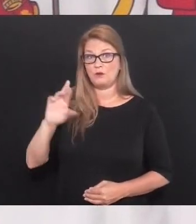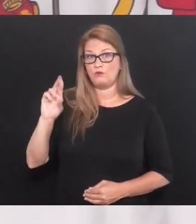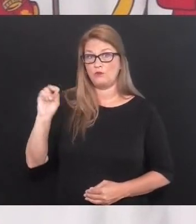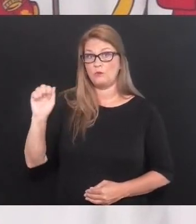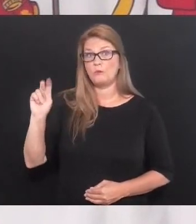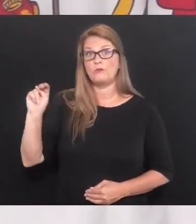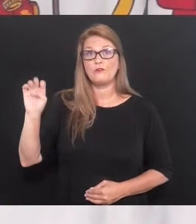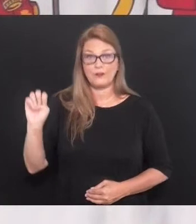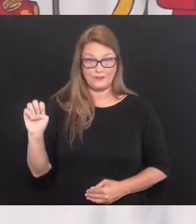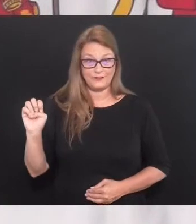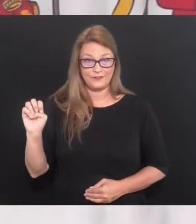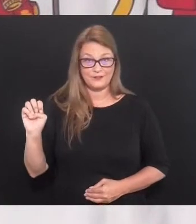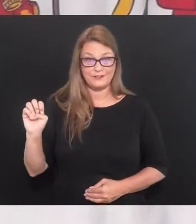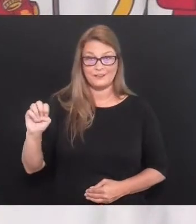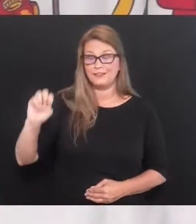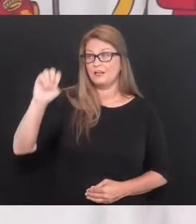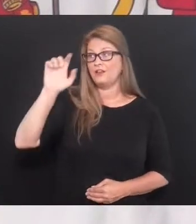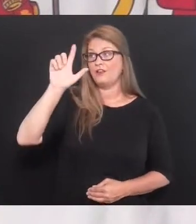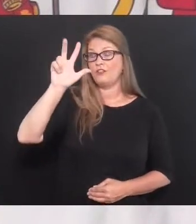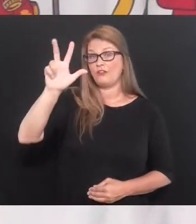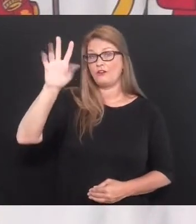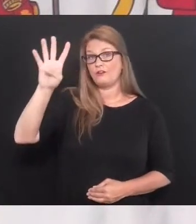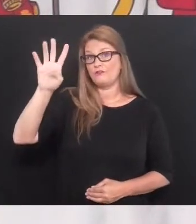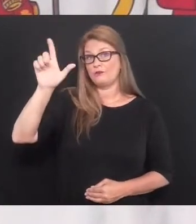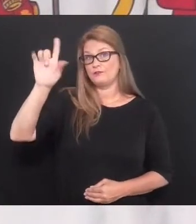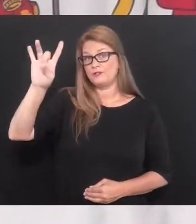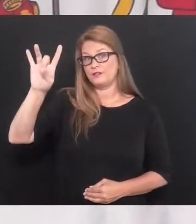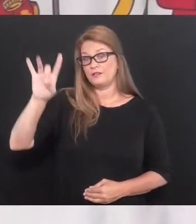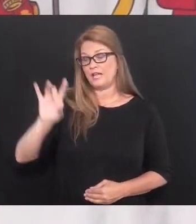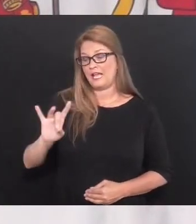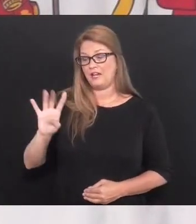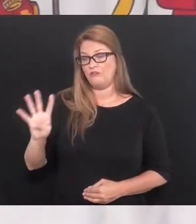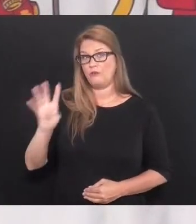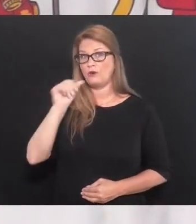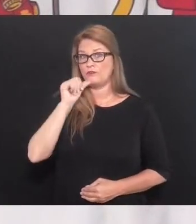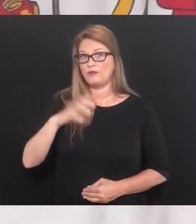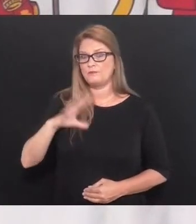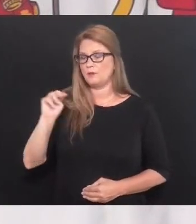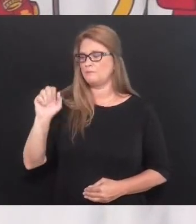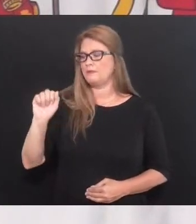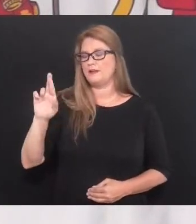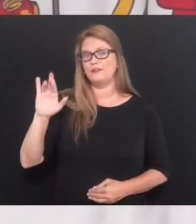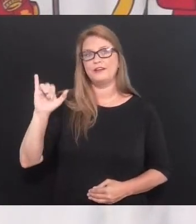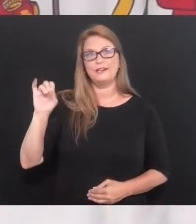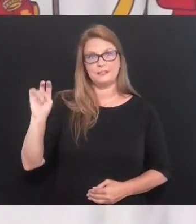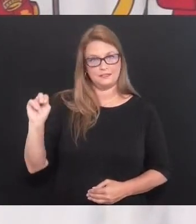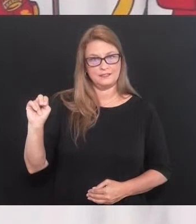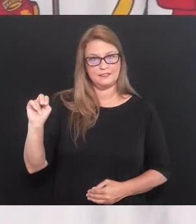County. The 4,428th death, an 80-year-old female from Marion County. The